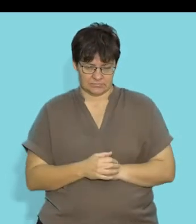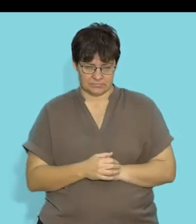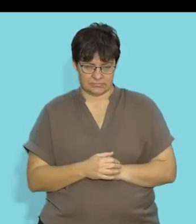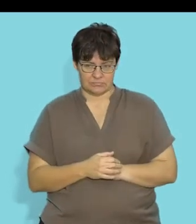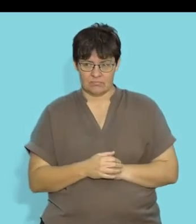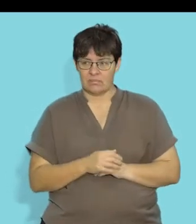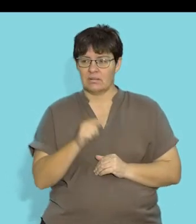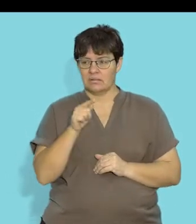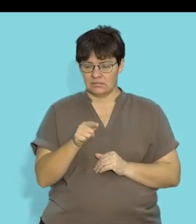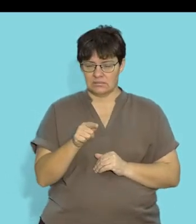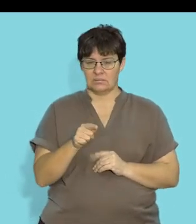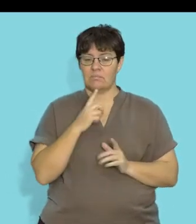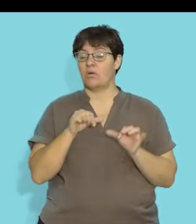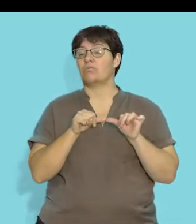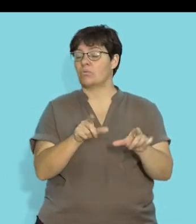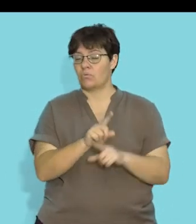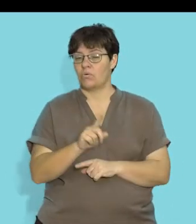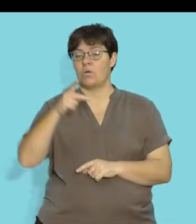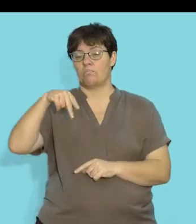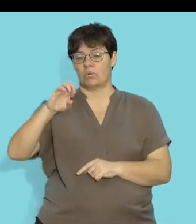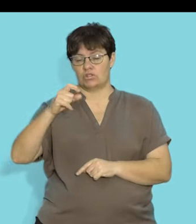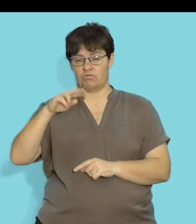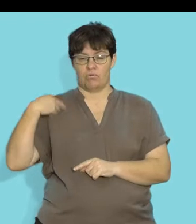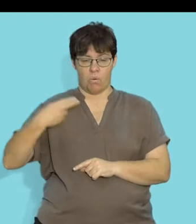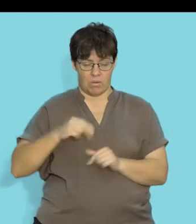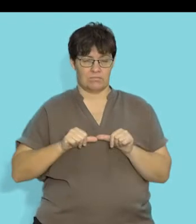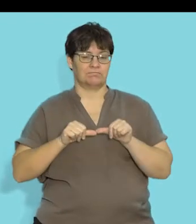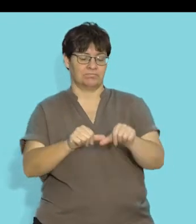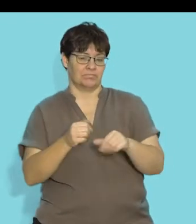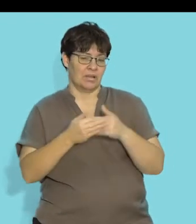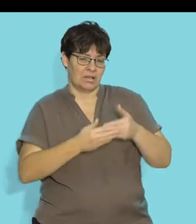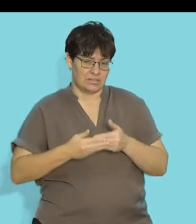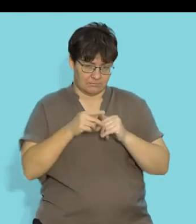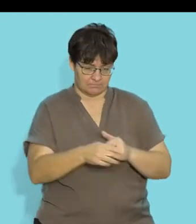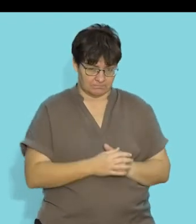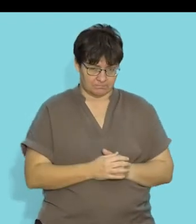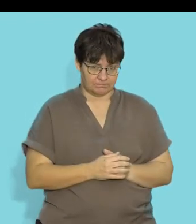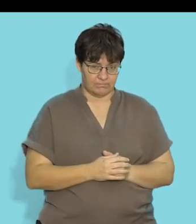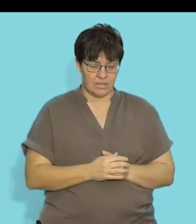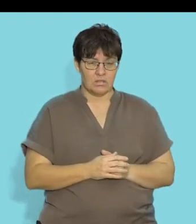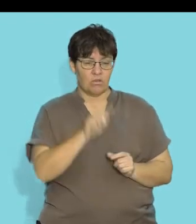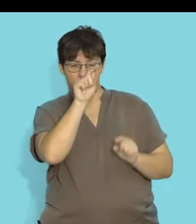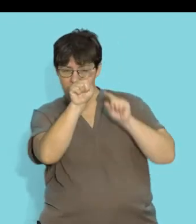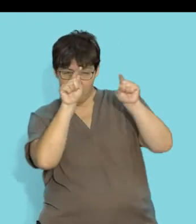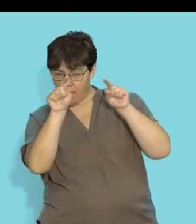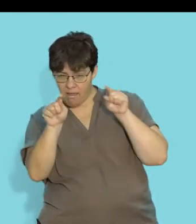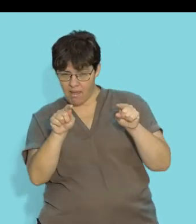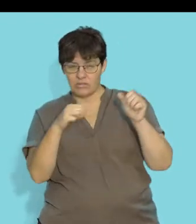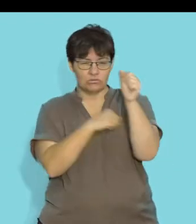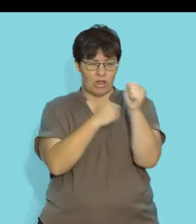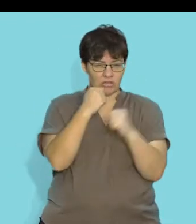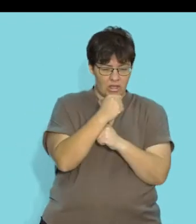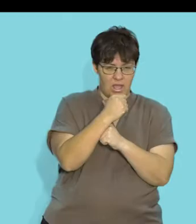days. And so we refer to that being maintained by the hormone progesterone. So guys, it's important that you see the interdependence between the